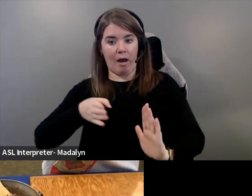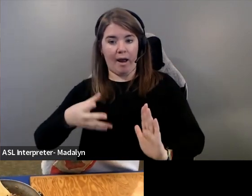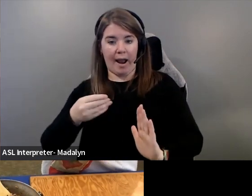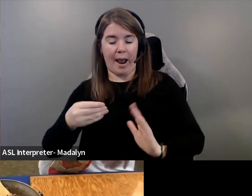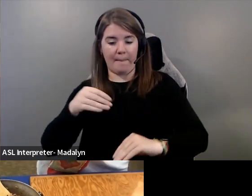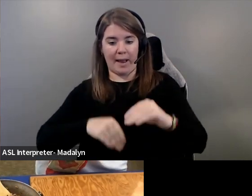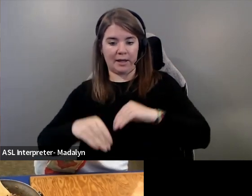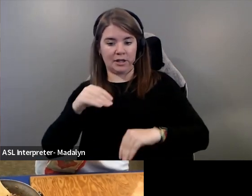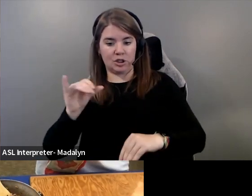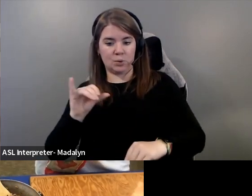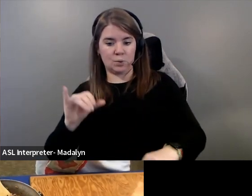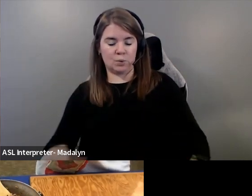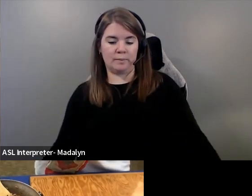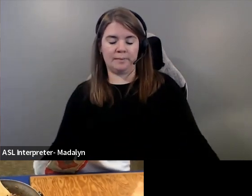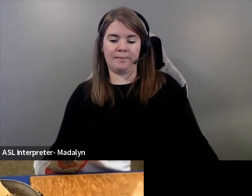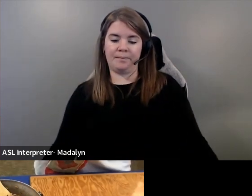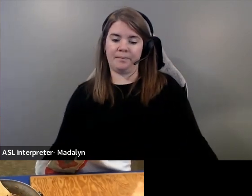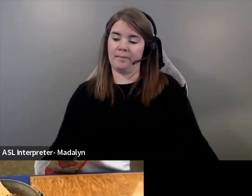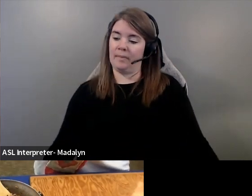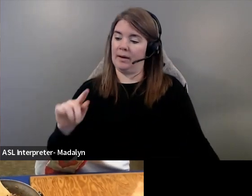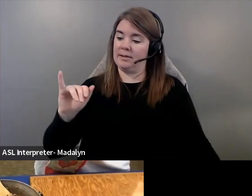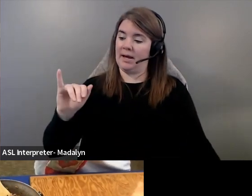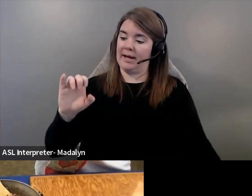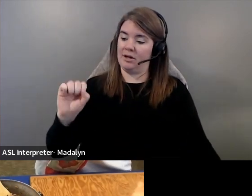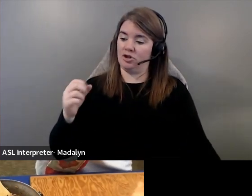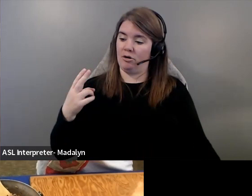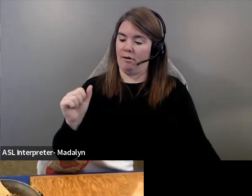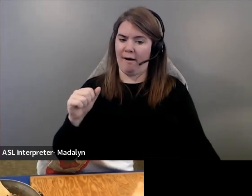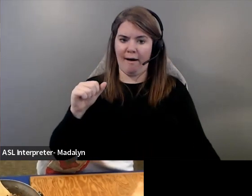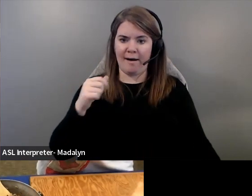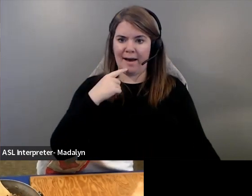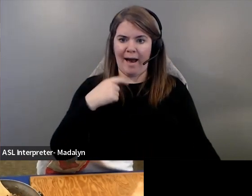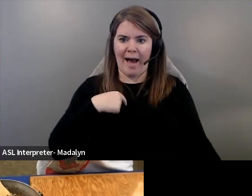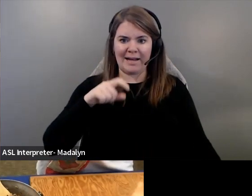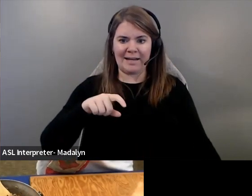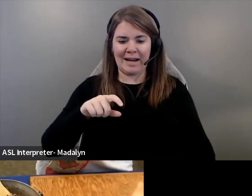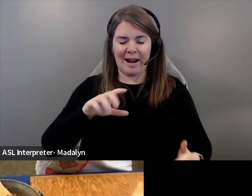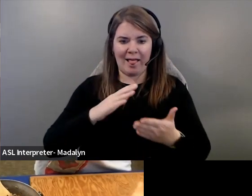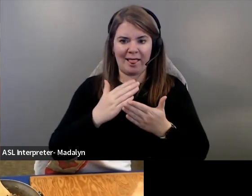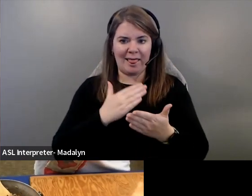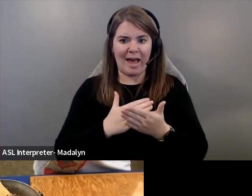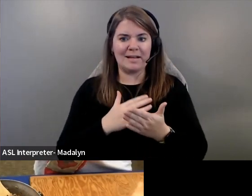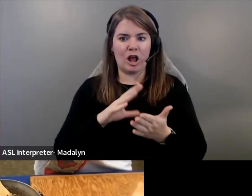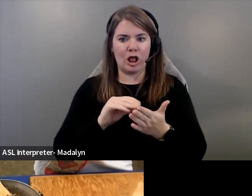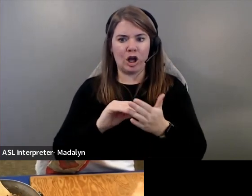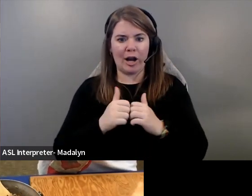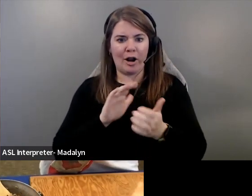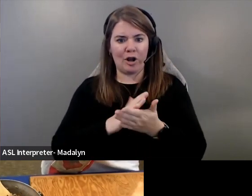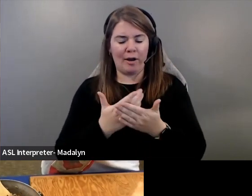for those. Taisha says, I need this lesson to learn how to cook, so I'm glad to watch this